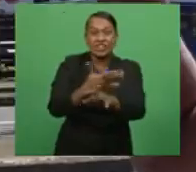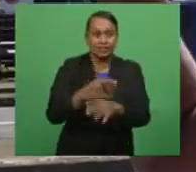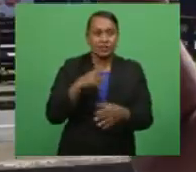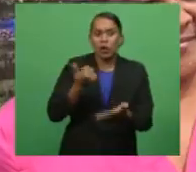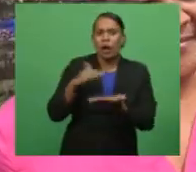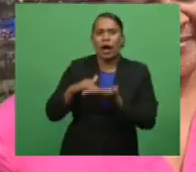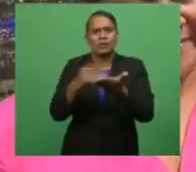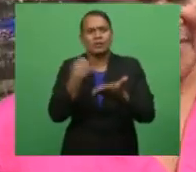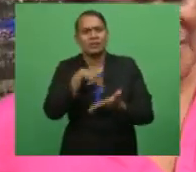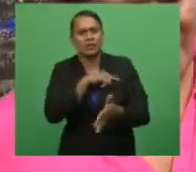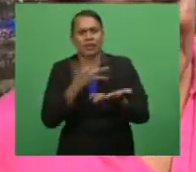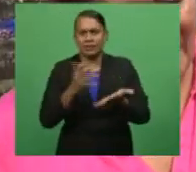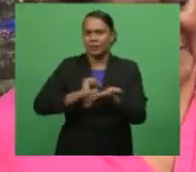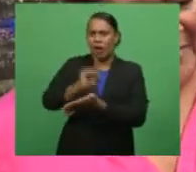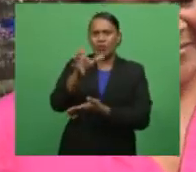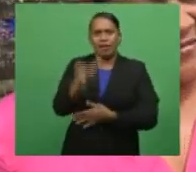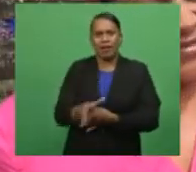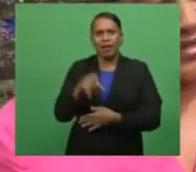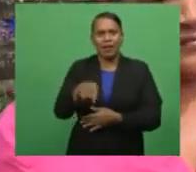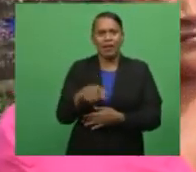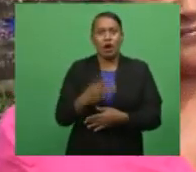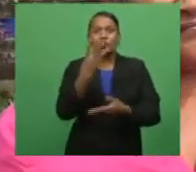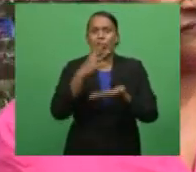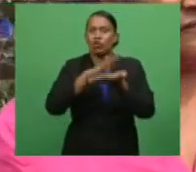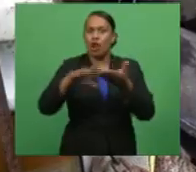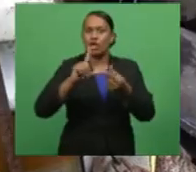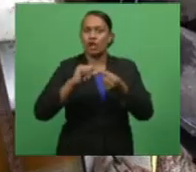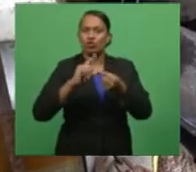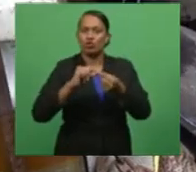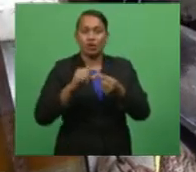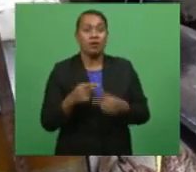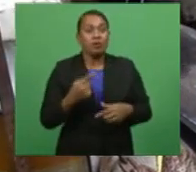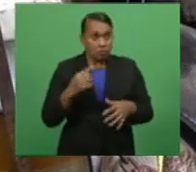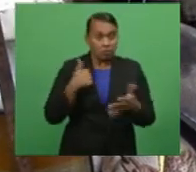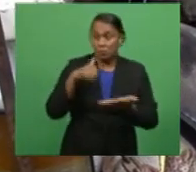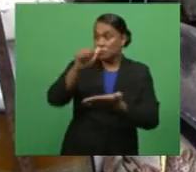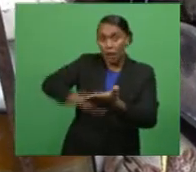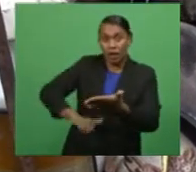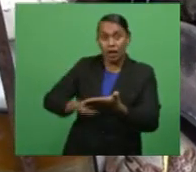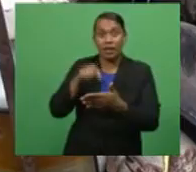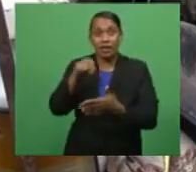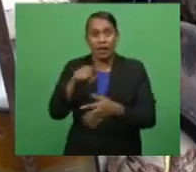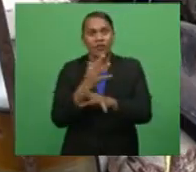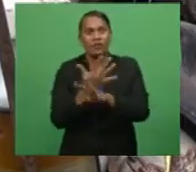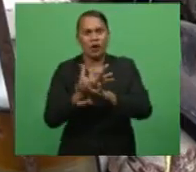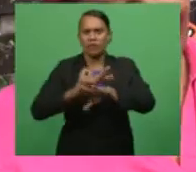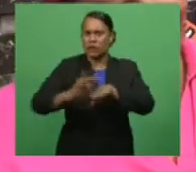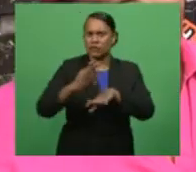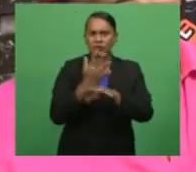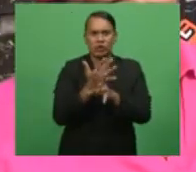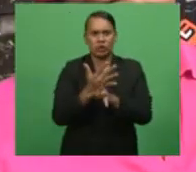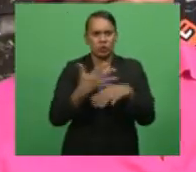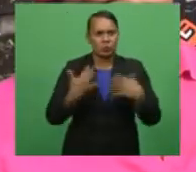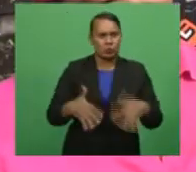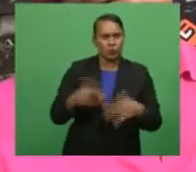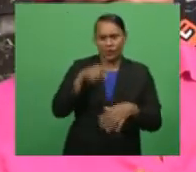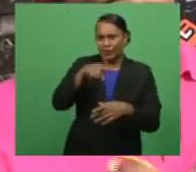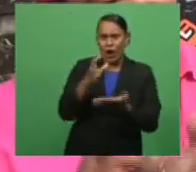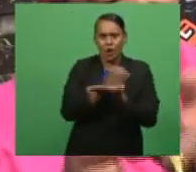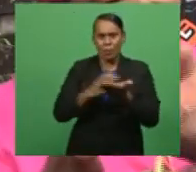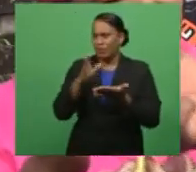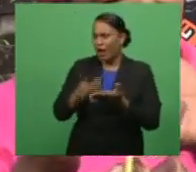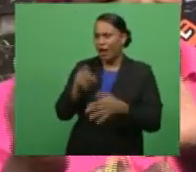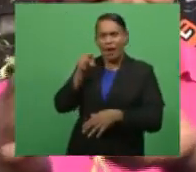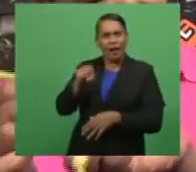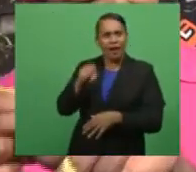that we are in. I brought the fresh fish for the mothers of Suva. I got one customer, one mother here. So I'm